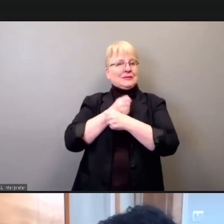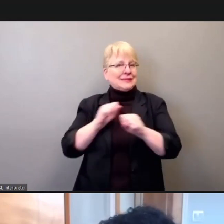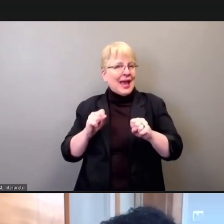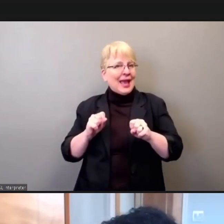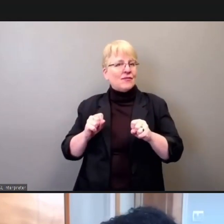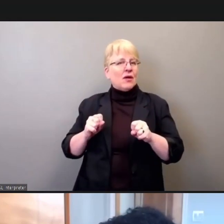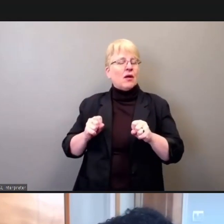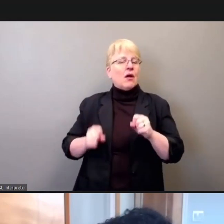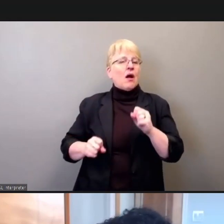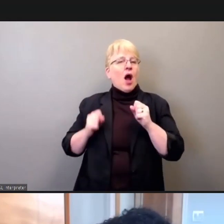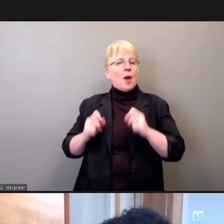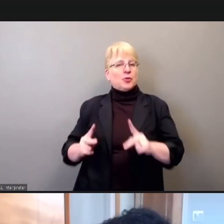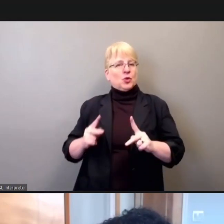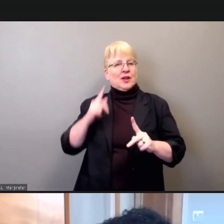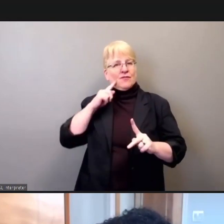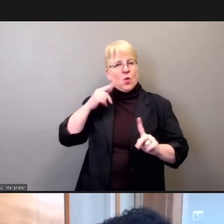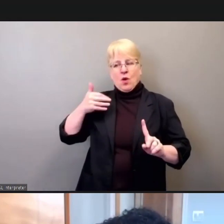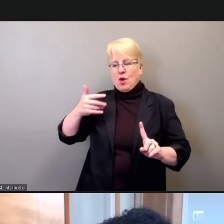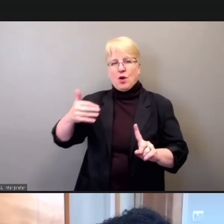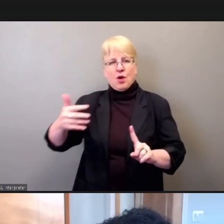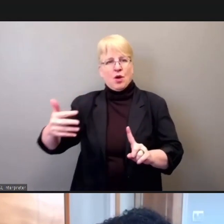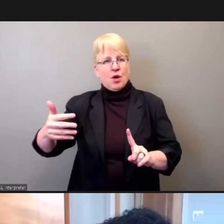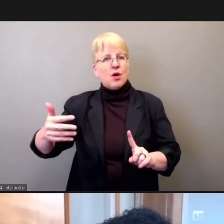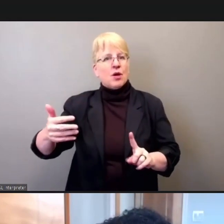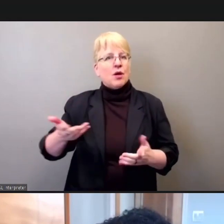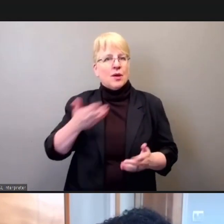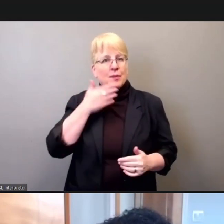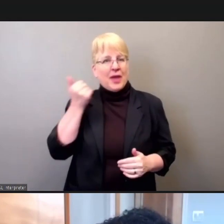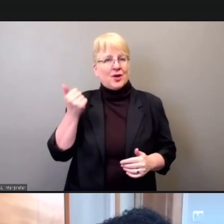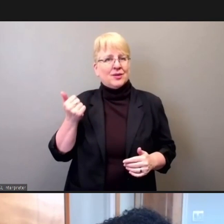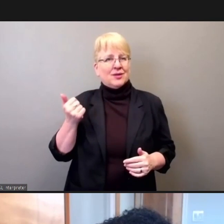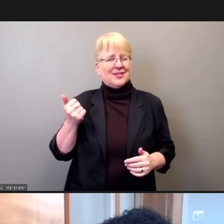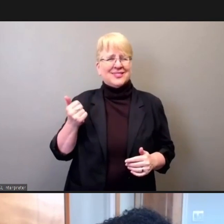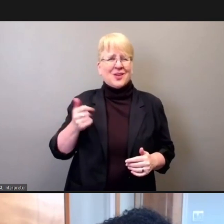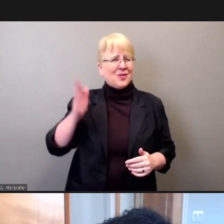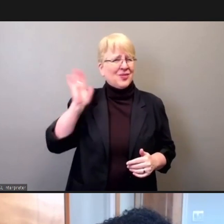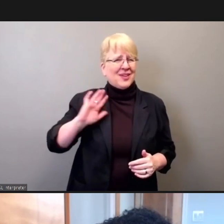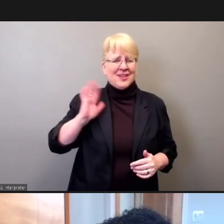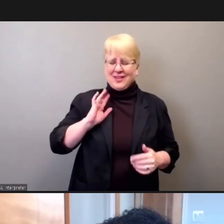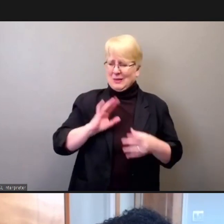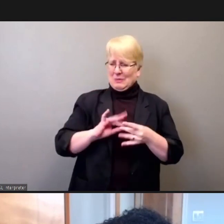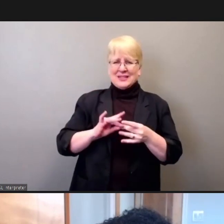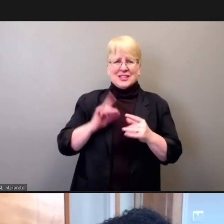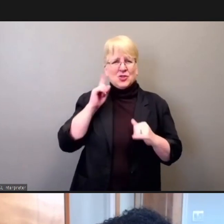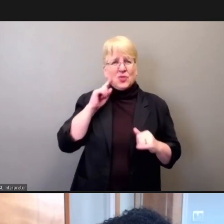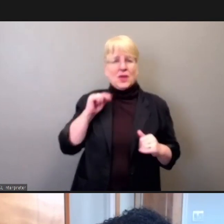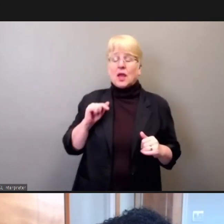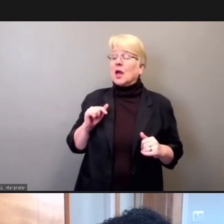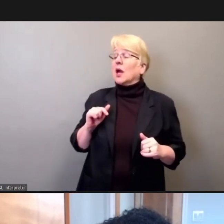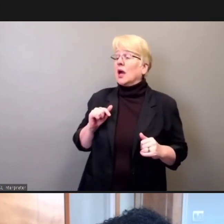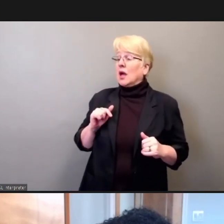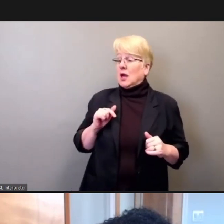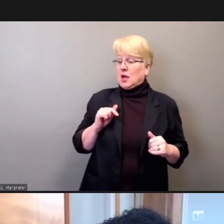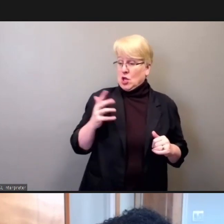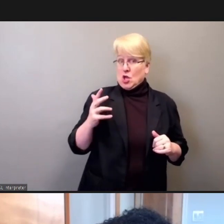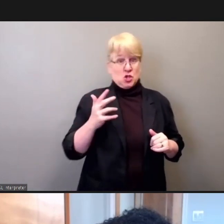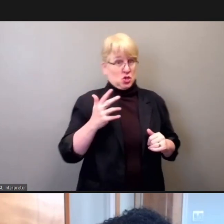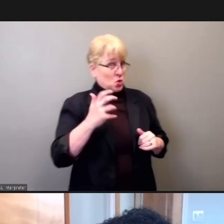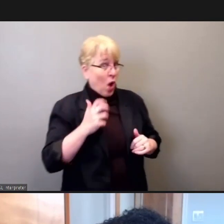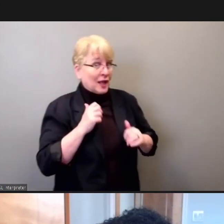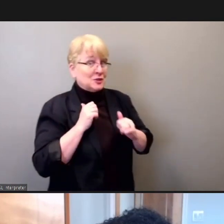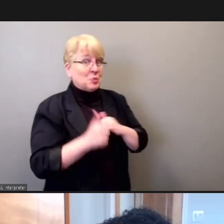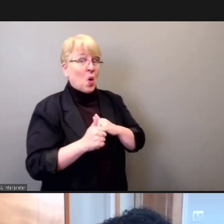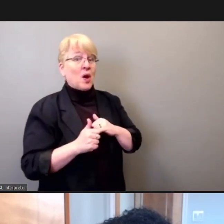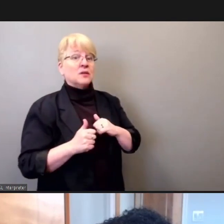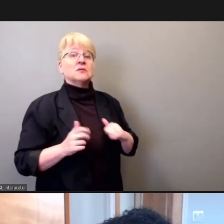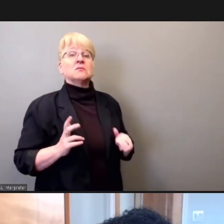I don't know how somehow that got communicated that, one was tied to the other in a way that was to force folks